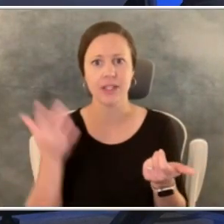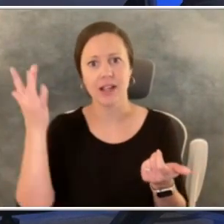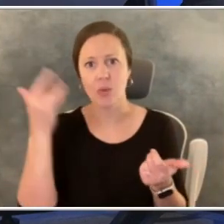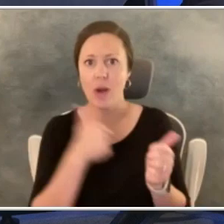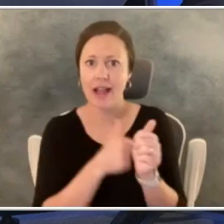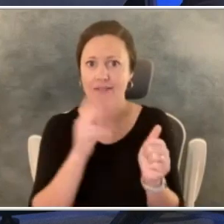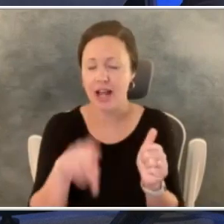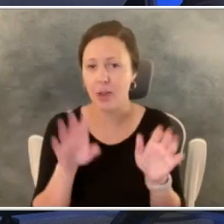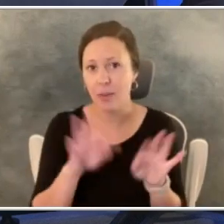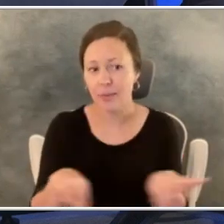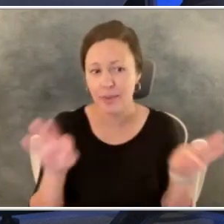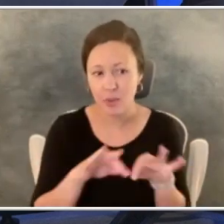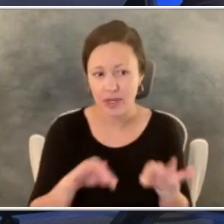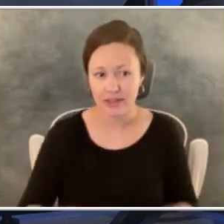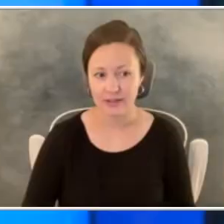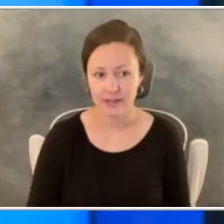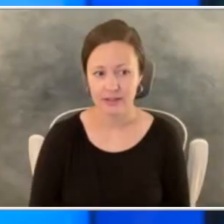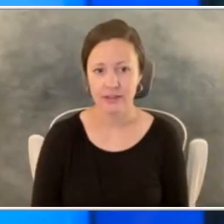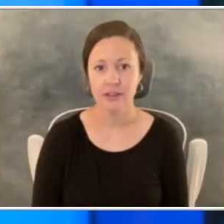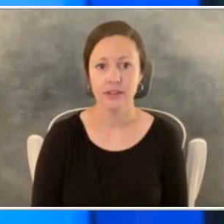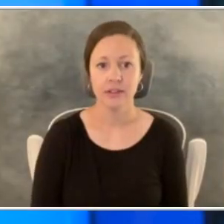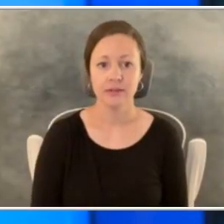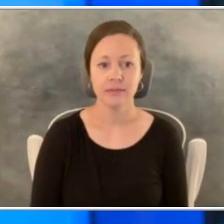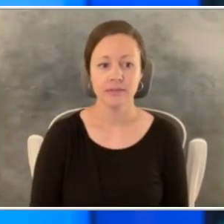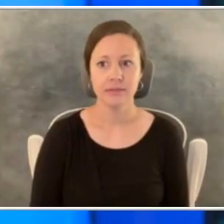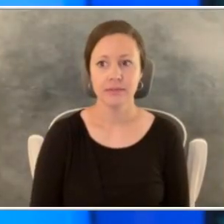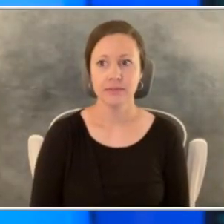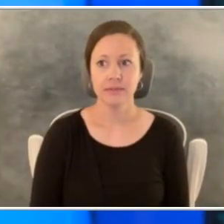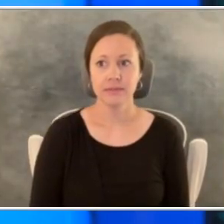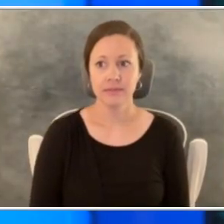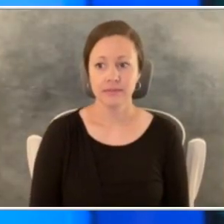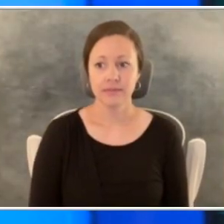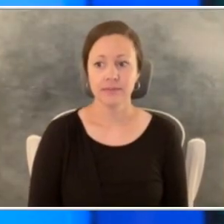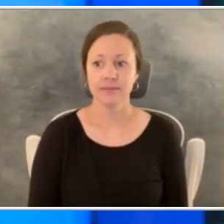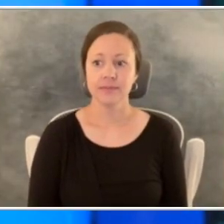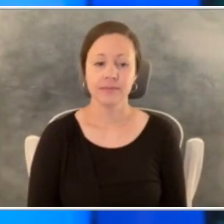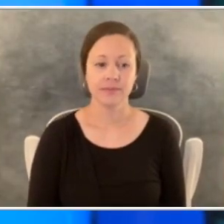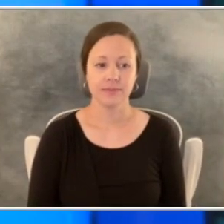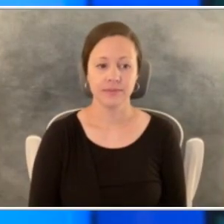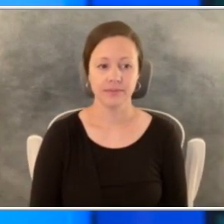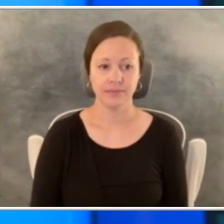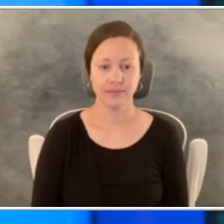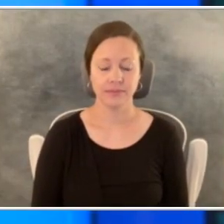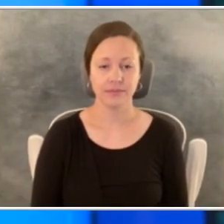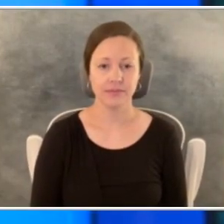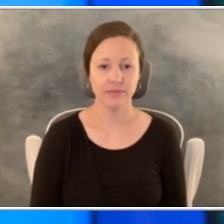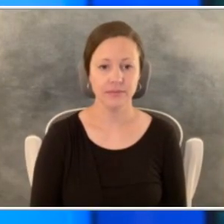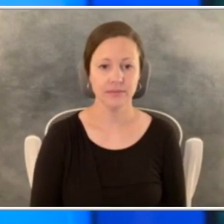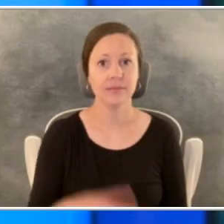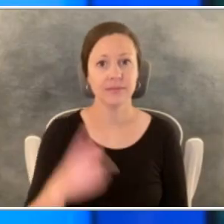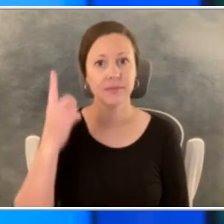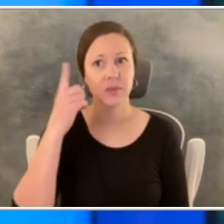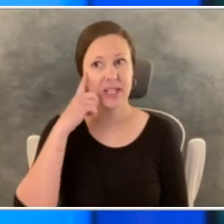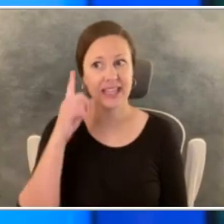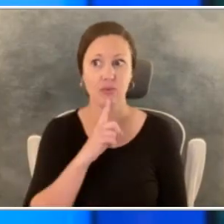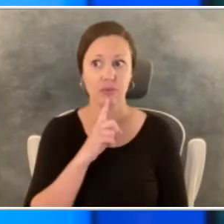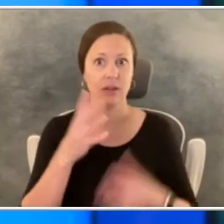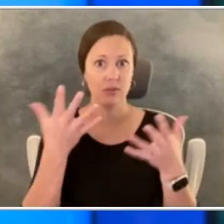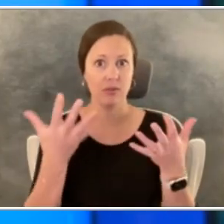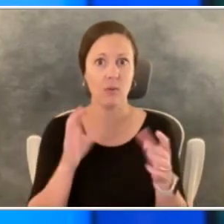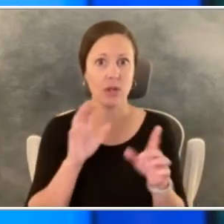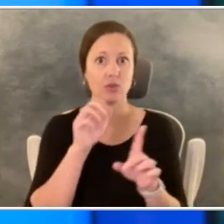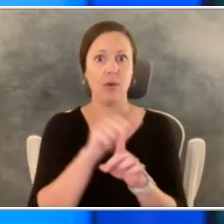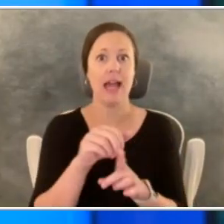matters? Yeah. So I think the principle here is we want to catch a cancer before it